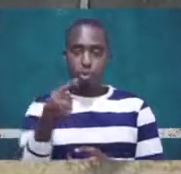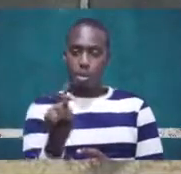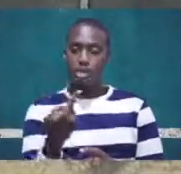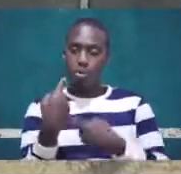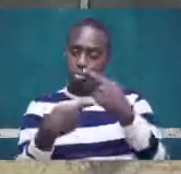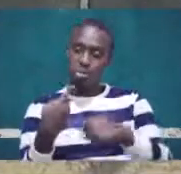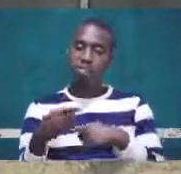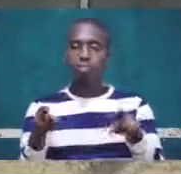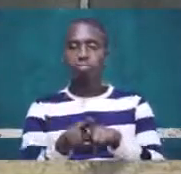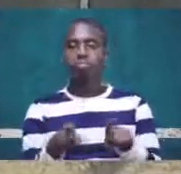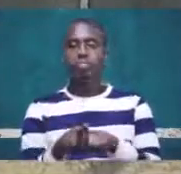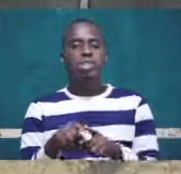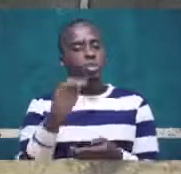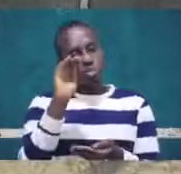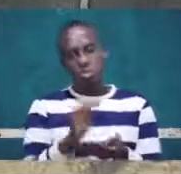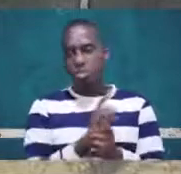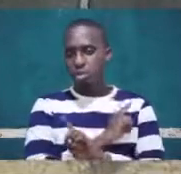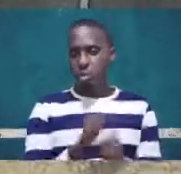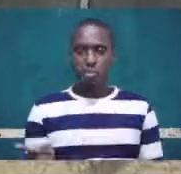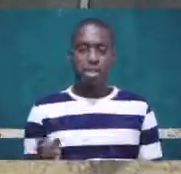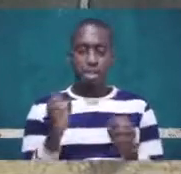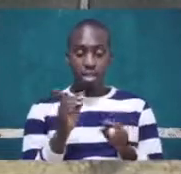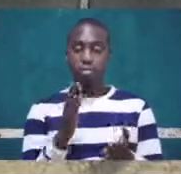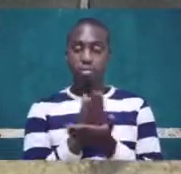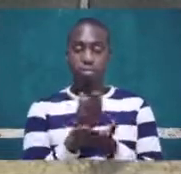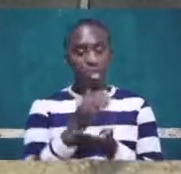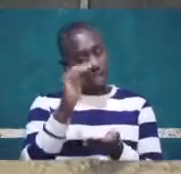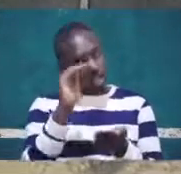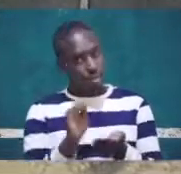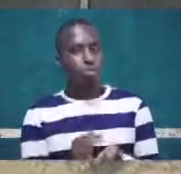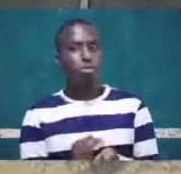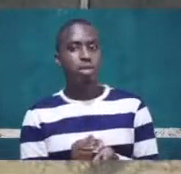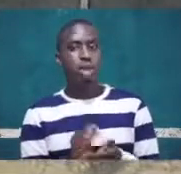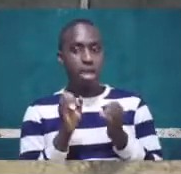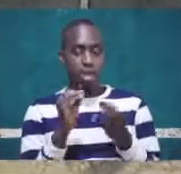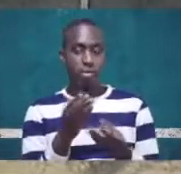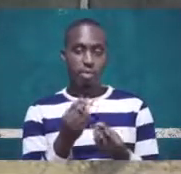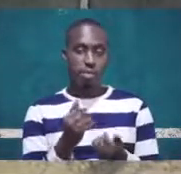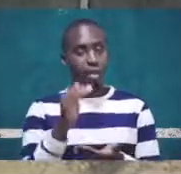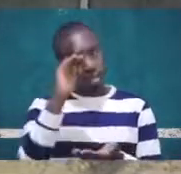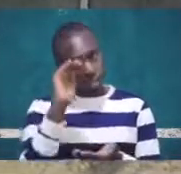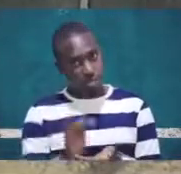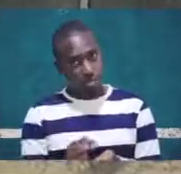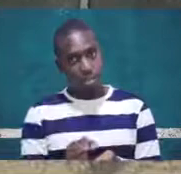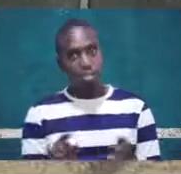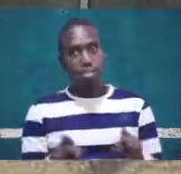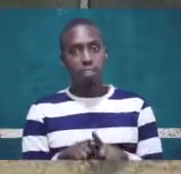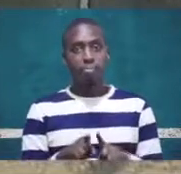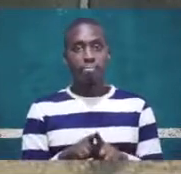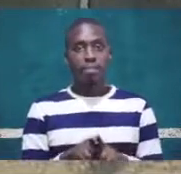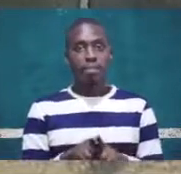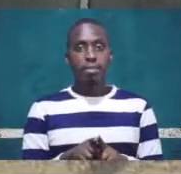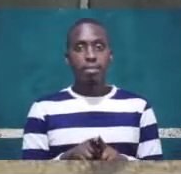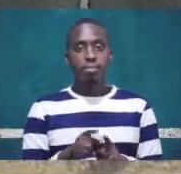same. It is not reducing. Even if now it reduces, if the price reduces, now maybe to price